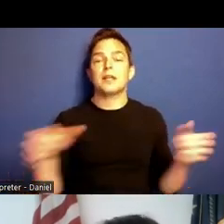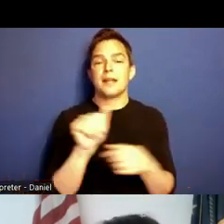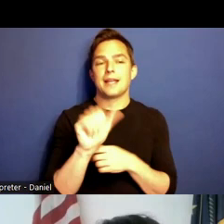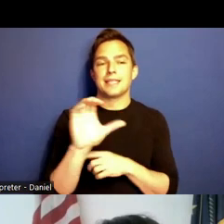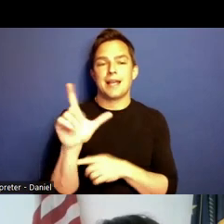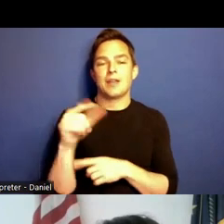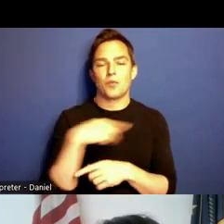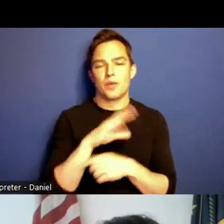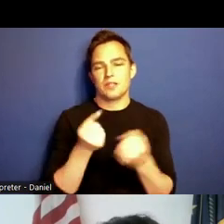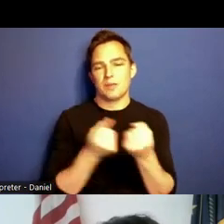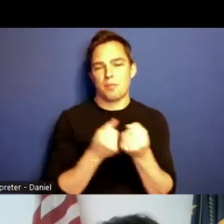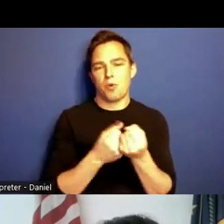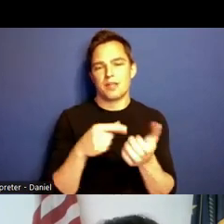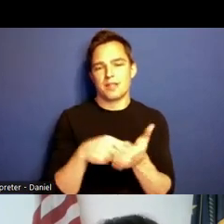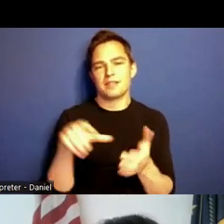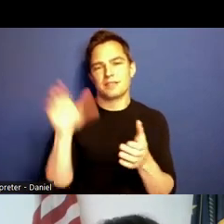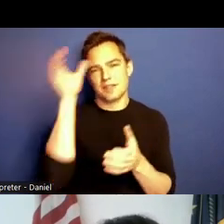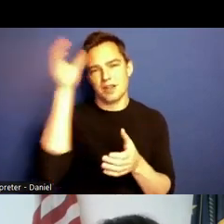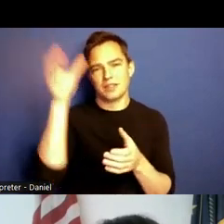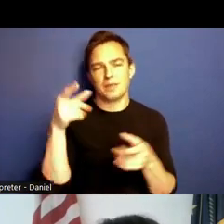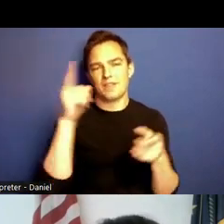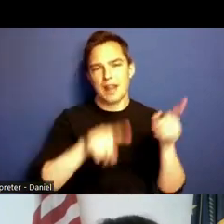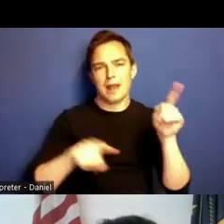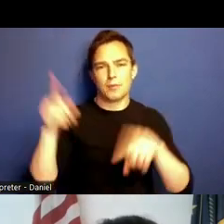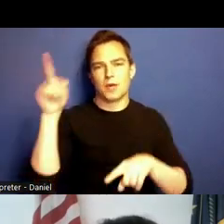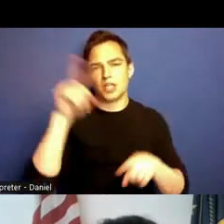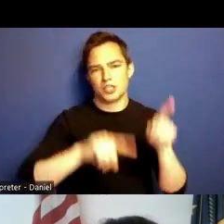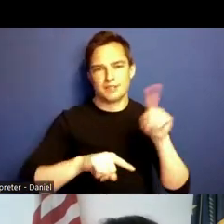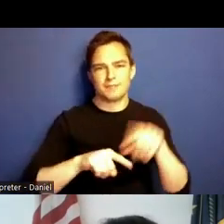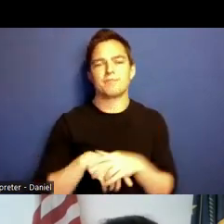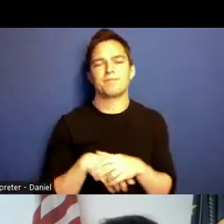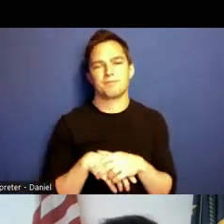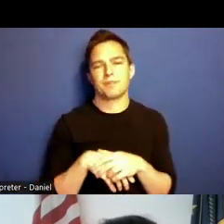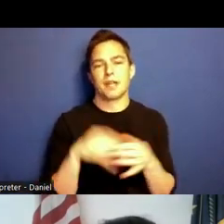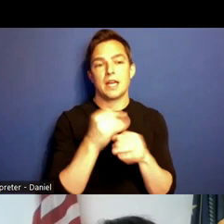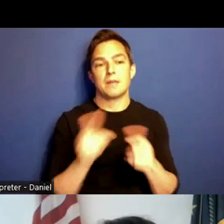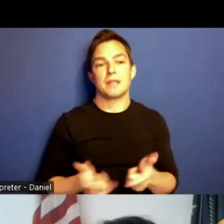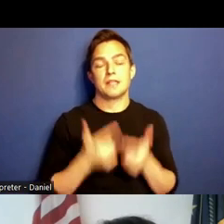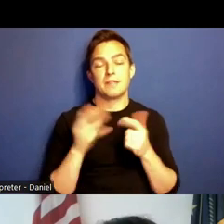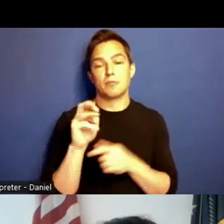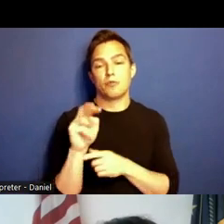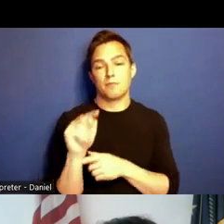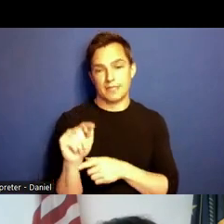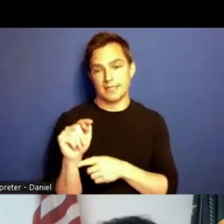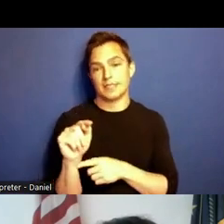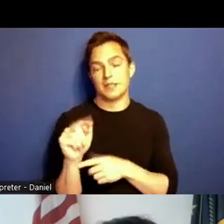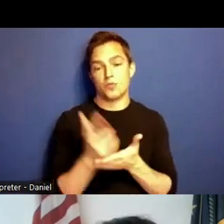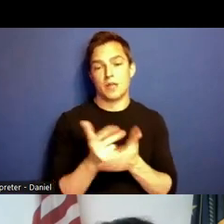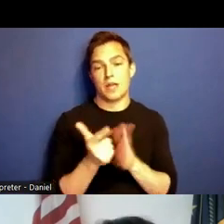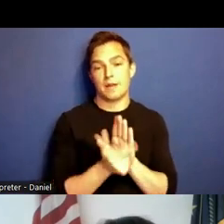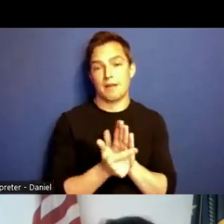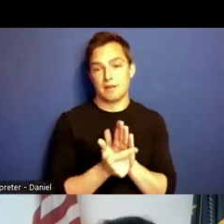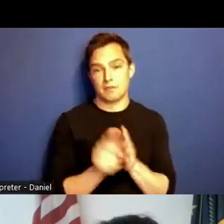support this concept, collaboration. And we know that the independent living movement and the Rehab Act